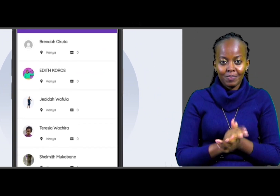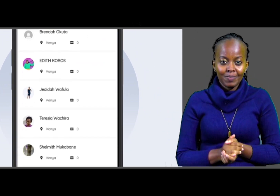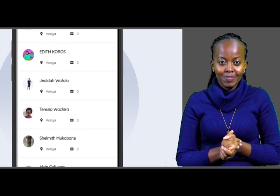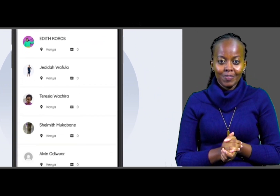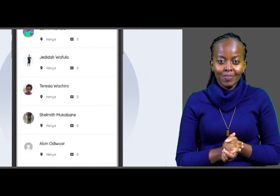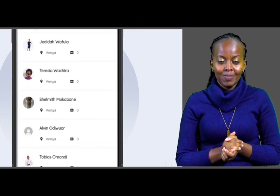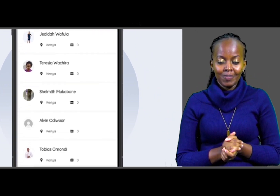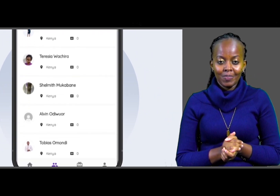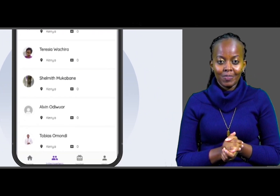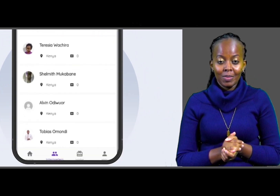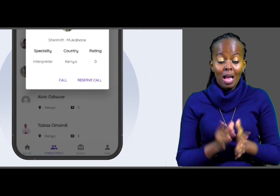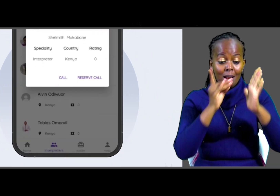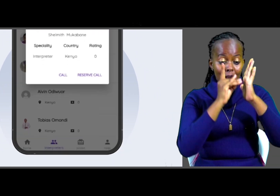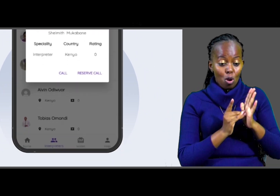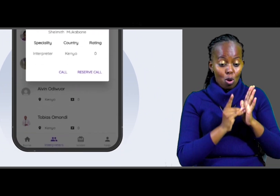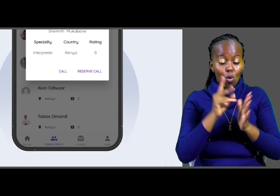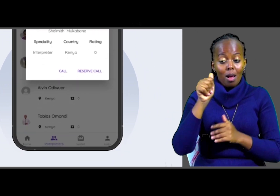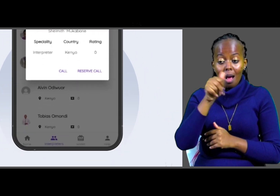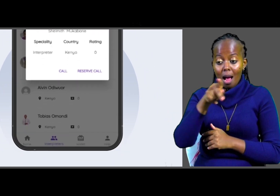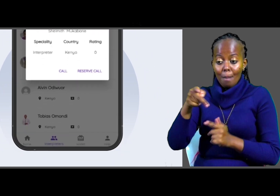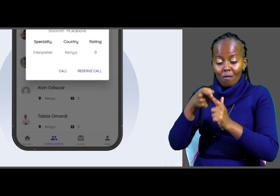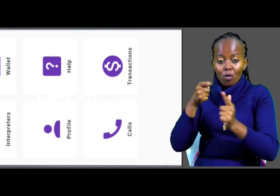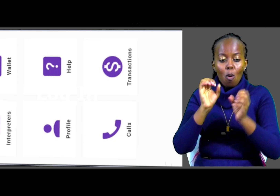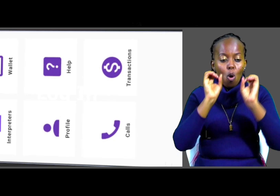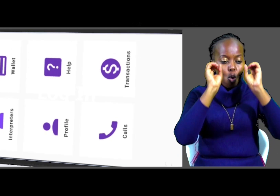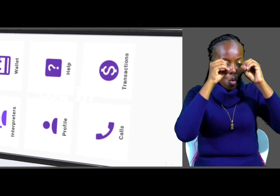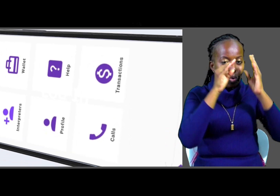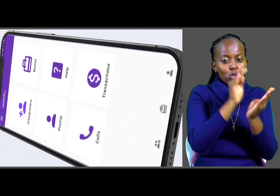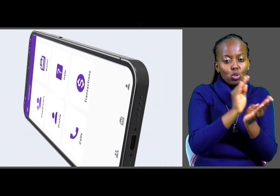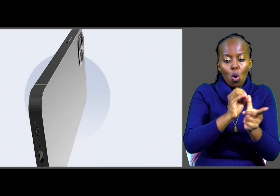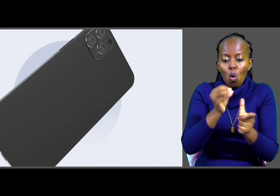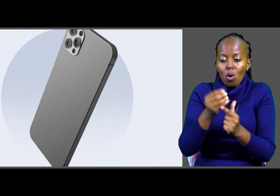app to help deaf people